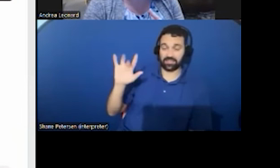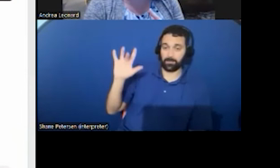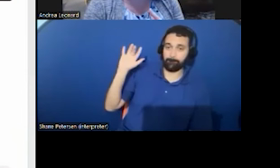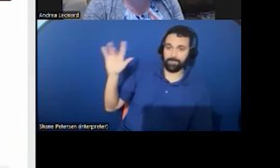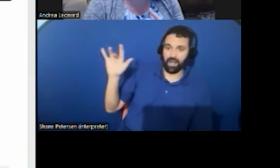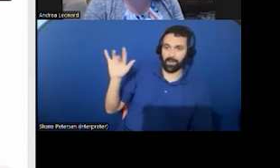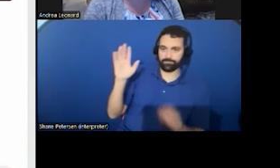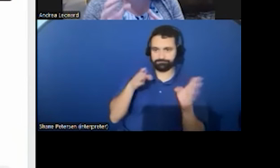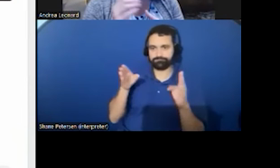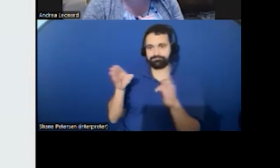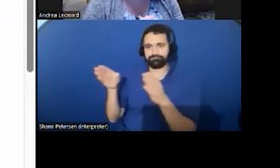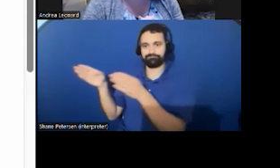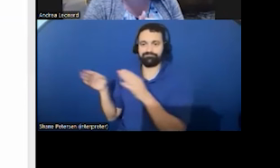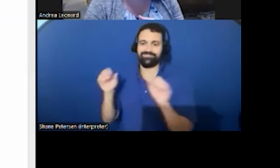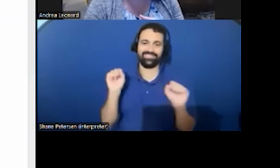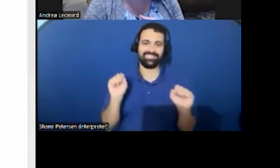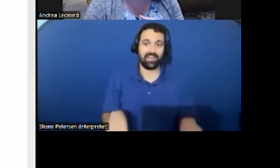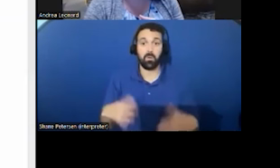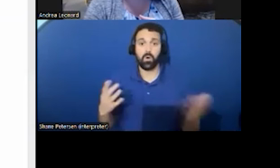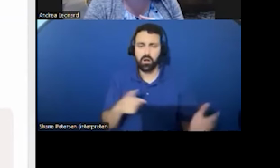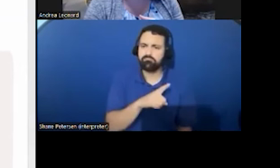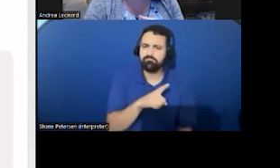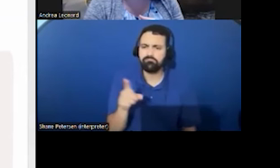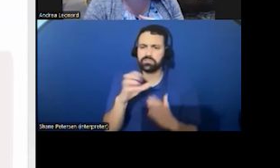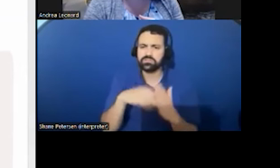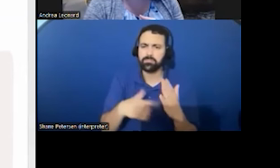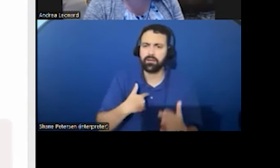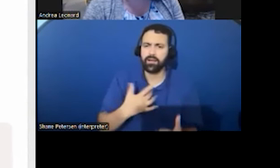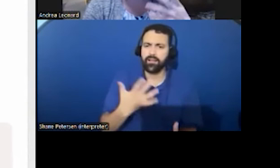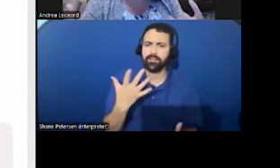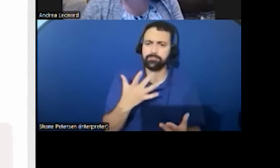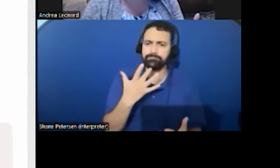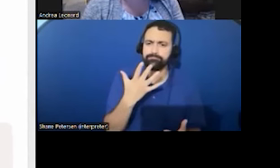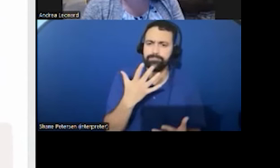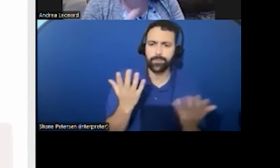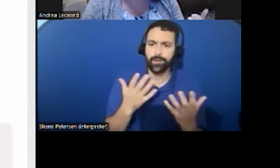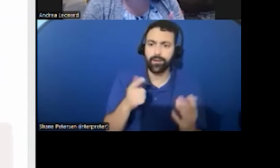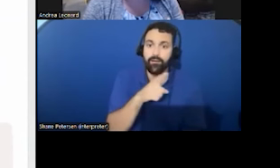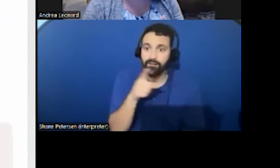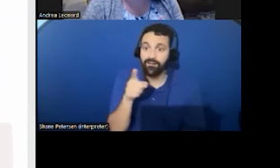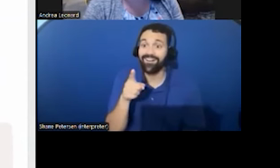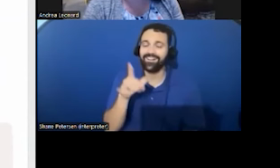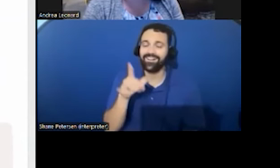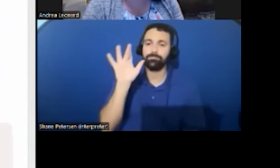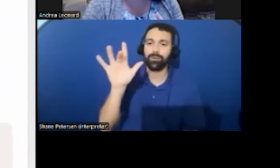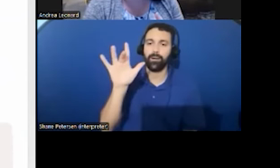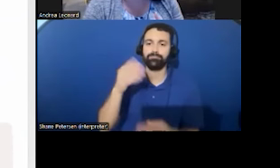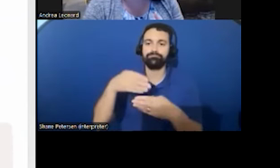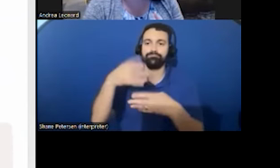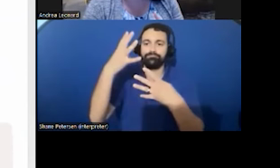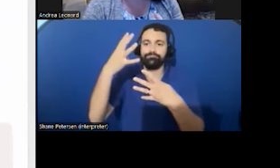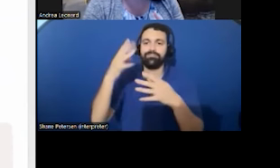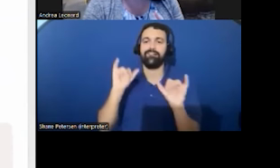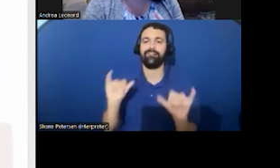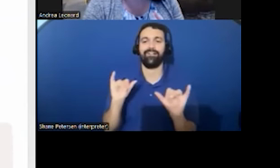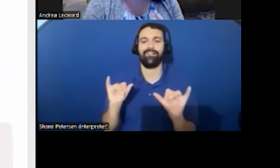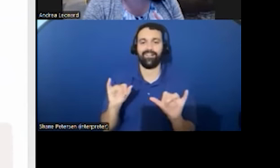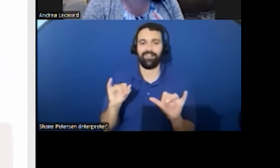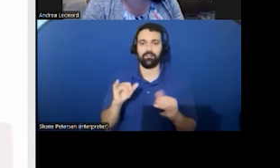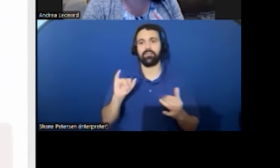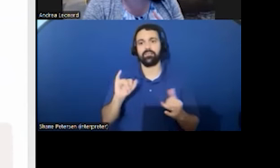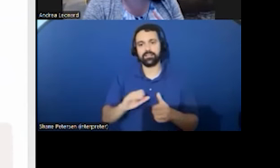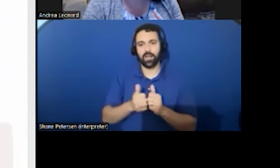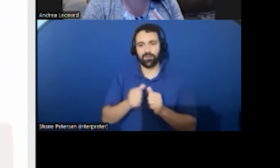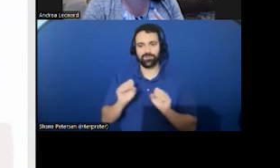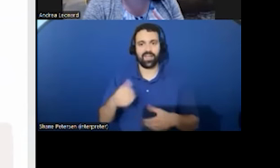chapter title that appeals to me the most, and I'll get there. So that's another way of processing this content.